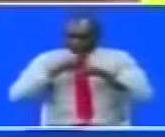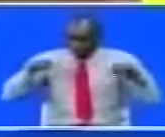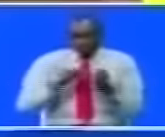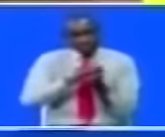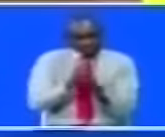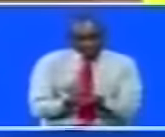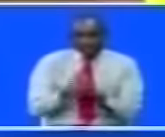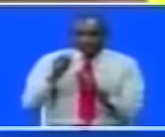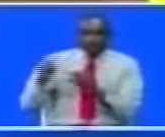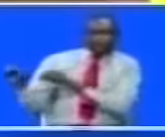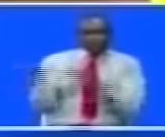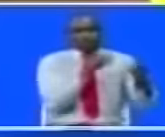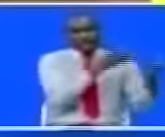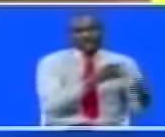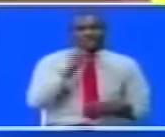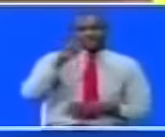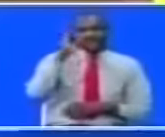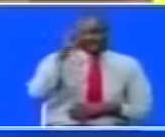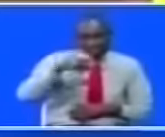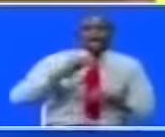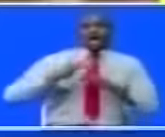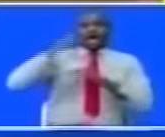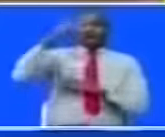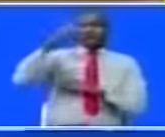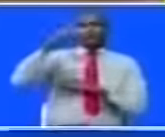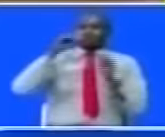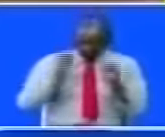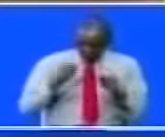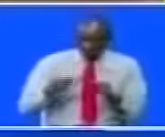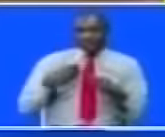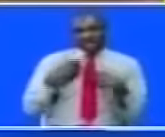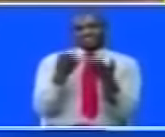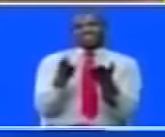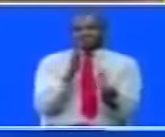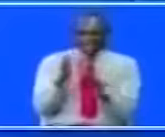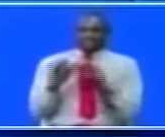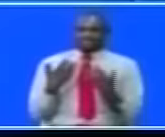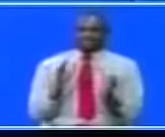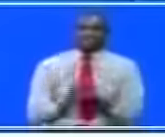kuipeleka pale chini, tuje na VIP facilities juu. So those are the plans that tuko nazo.